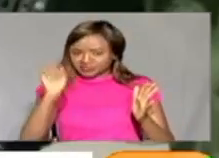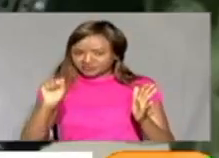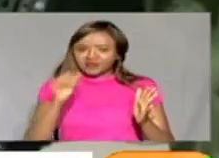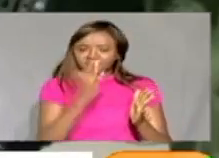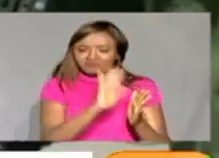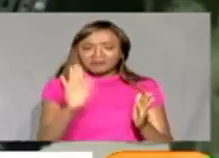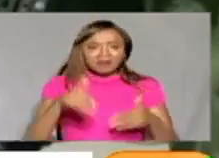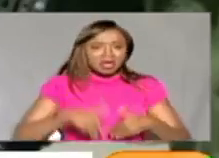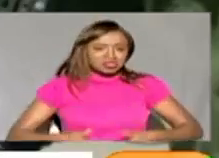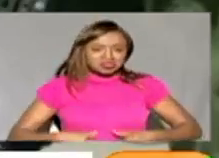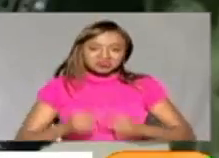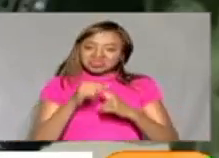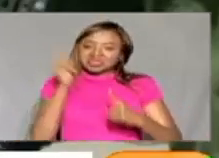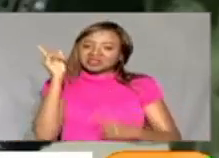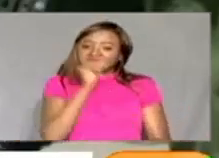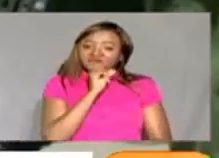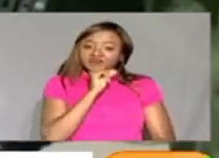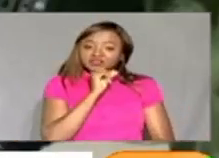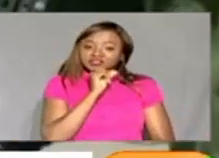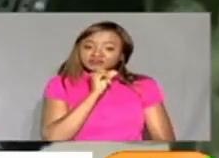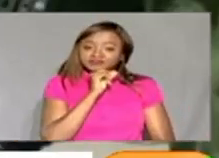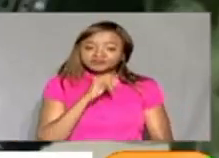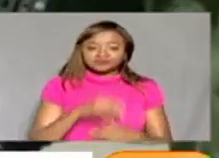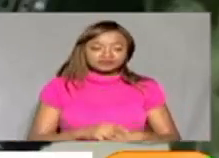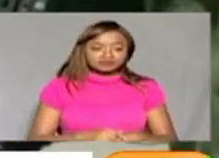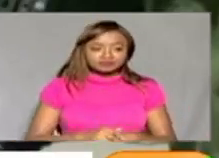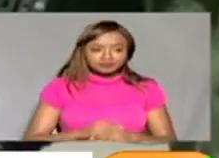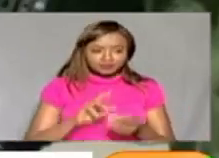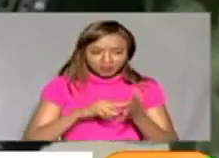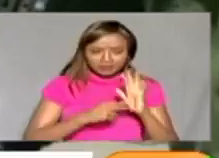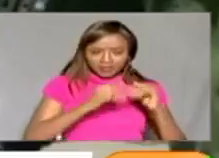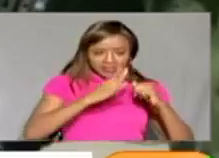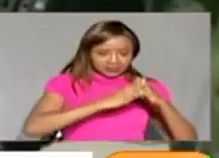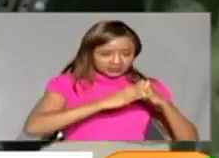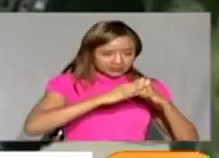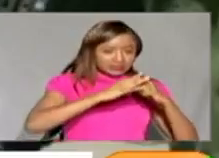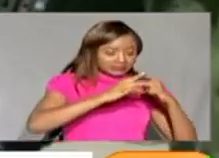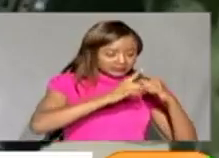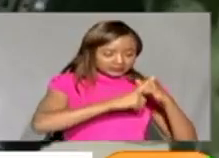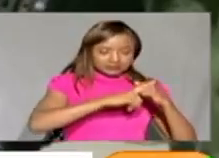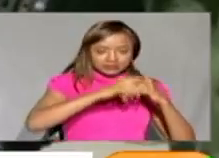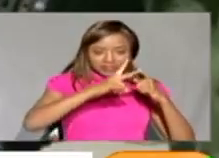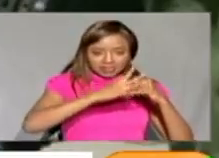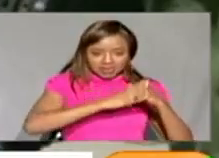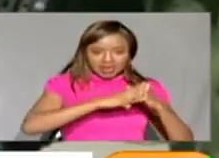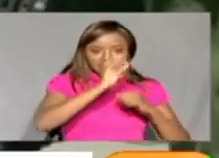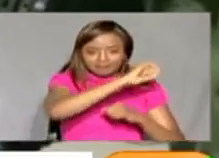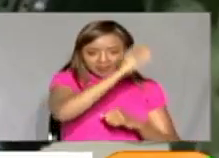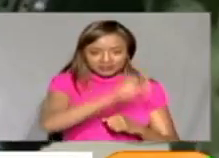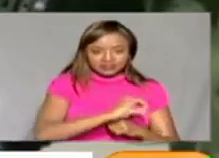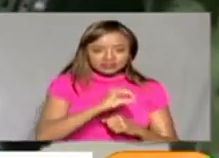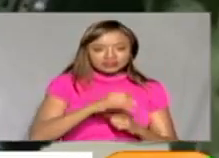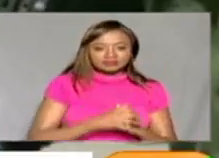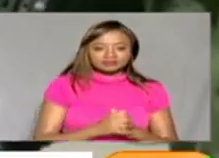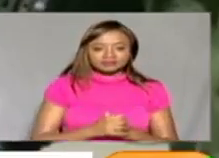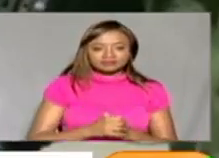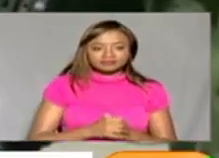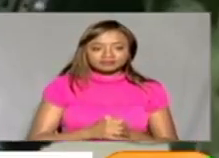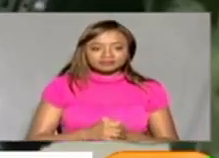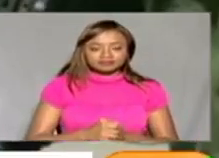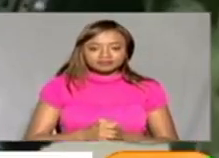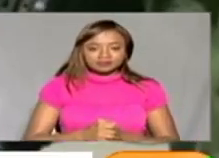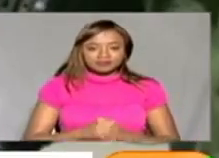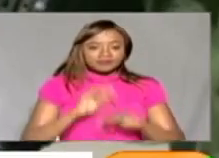their lives in the hands of police. That is 69% of the entire number of youths allegedly killed by